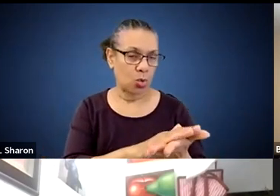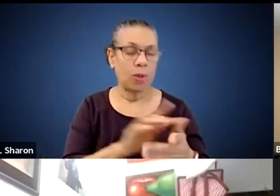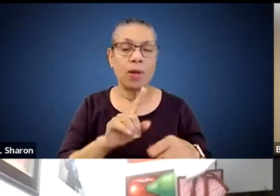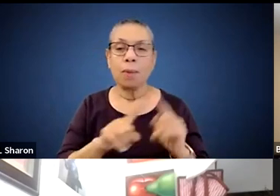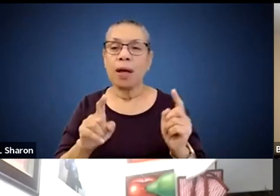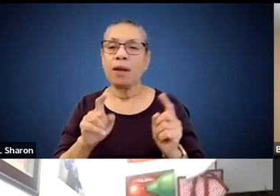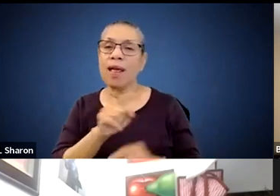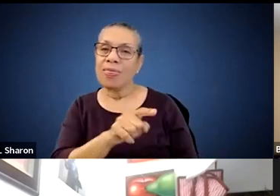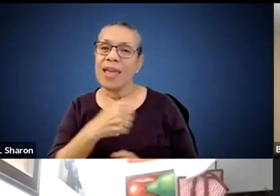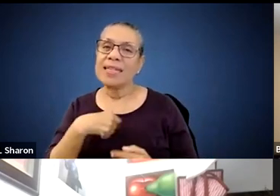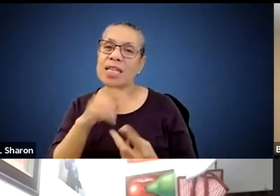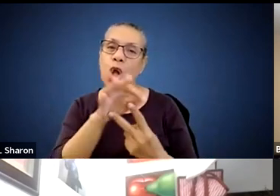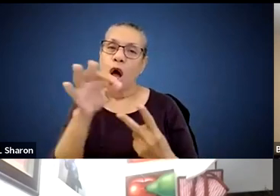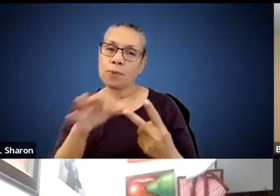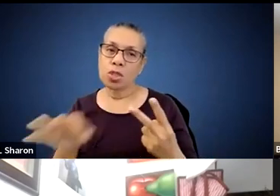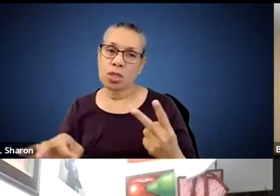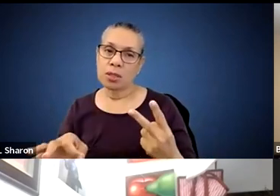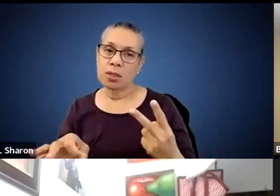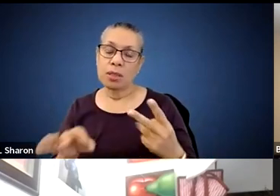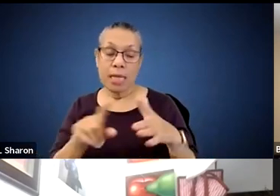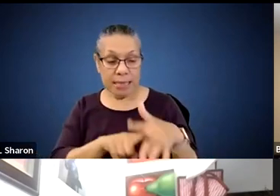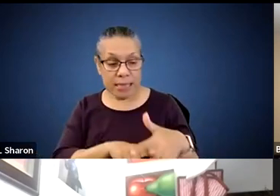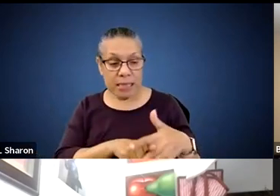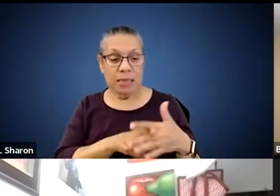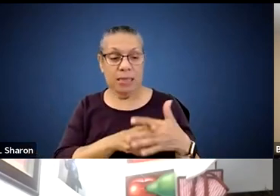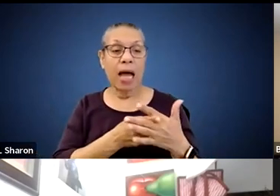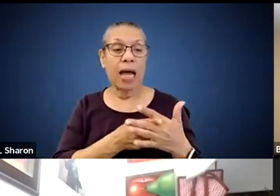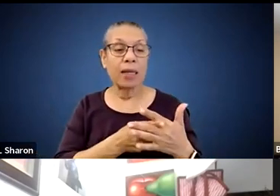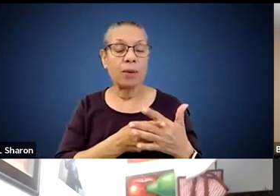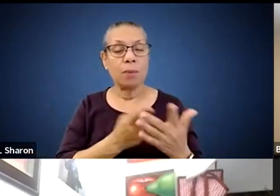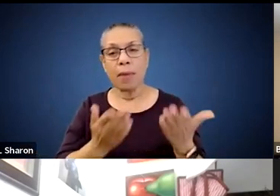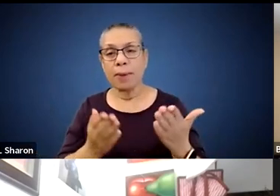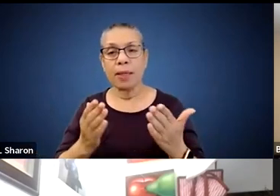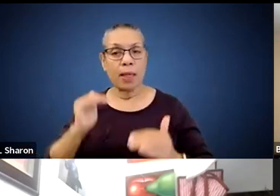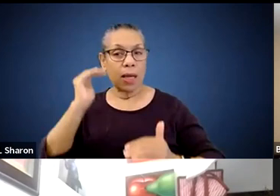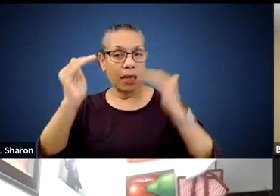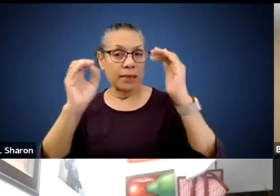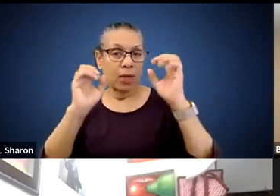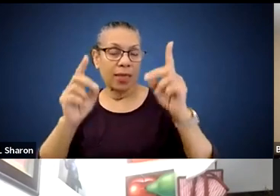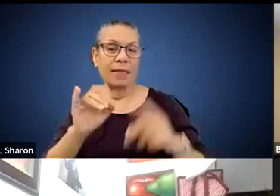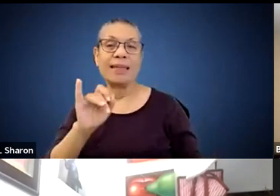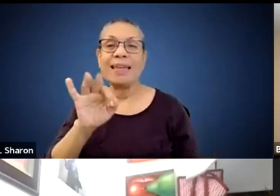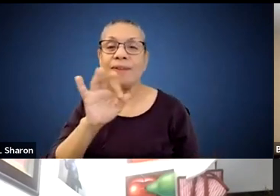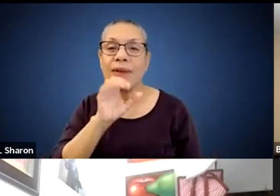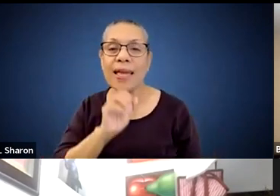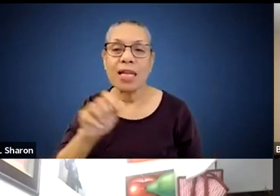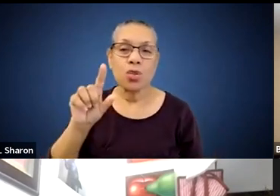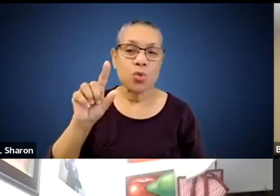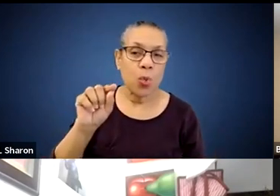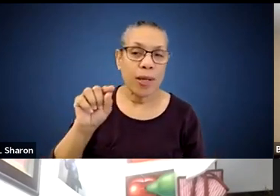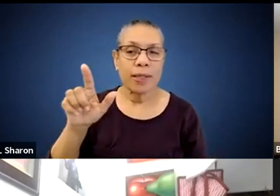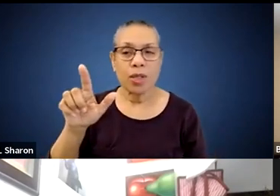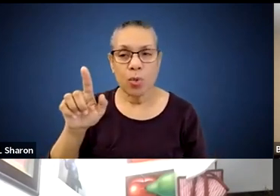have an option where they can go start in Adult Ed earlier if they're say 20 21 years old